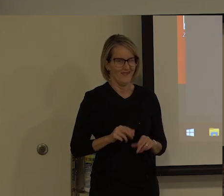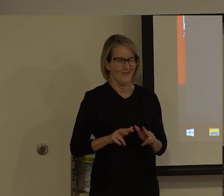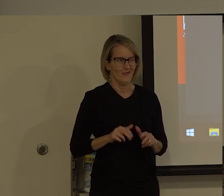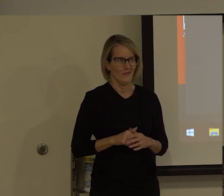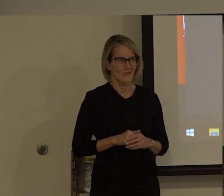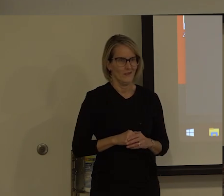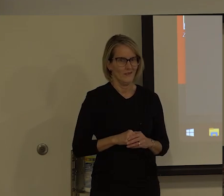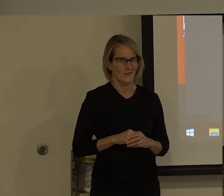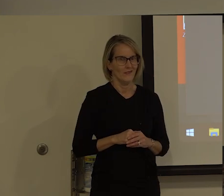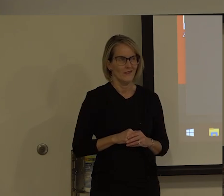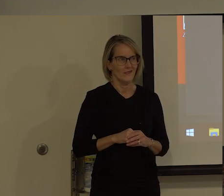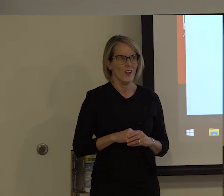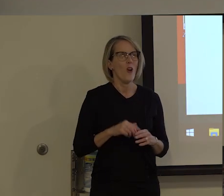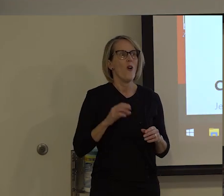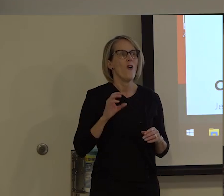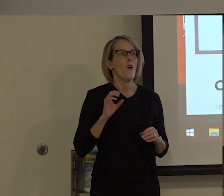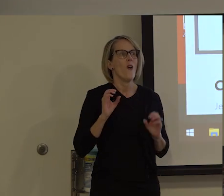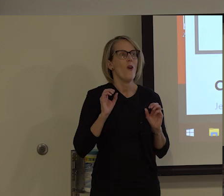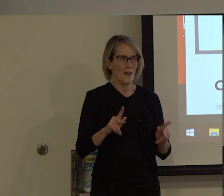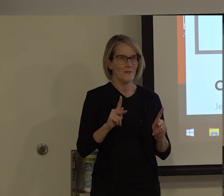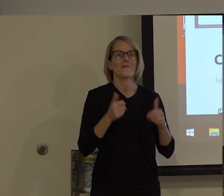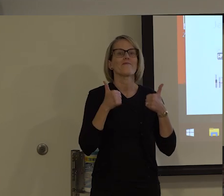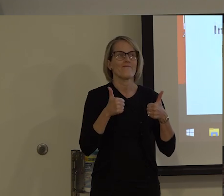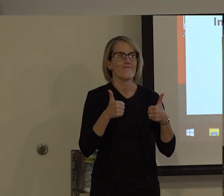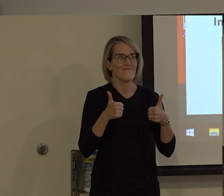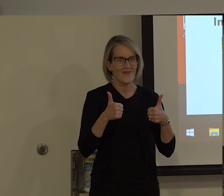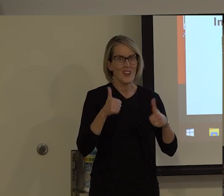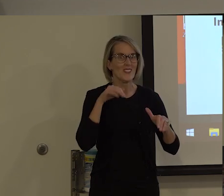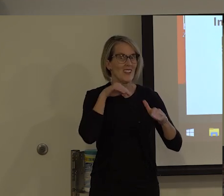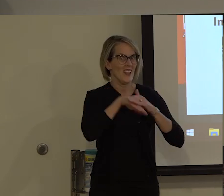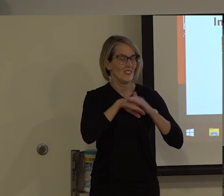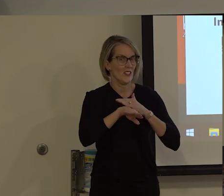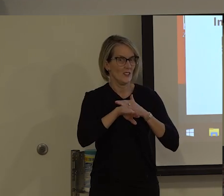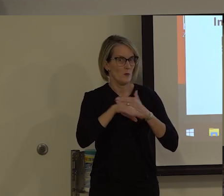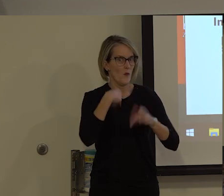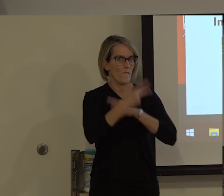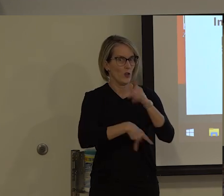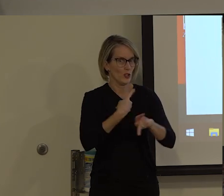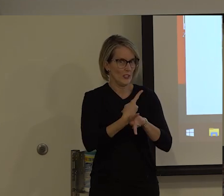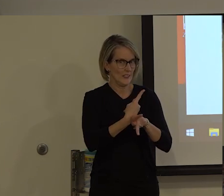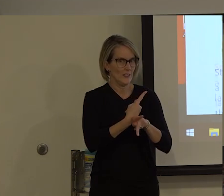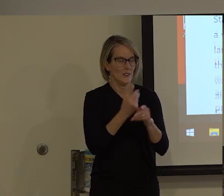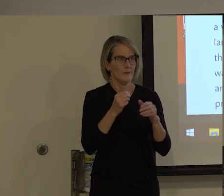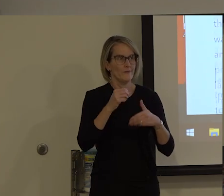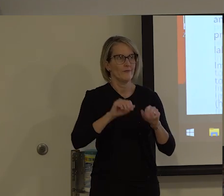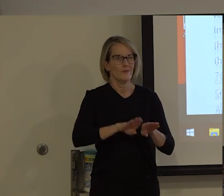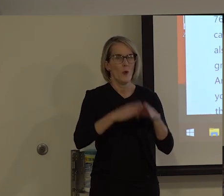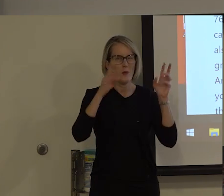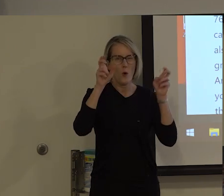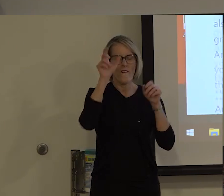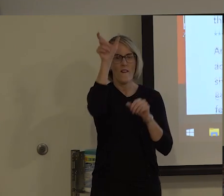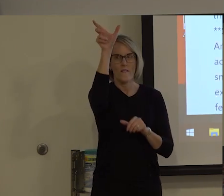Okay. There we go. Okay. So, yes, the accessible version will open everything in sort of a